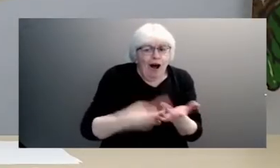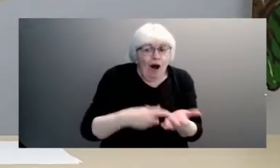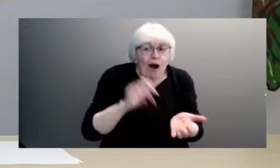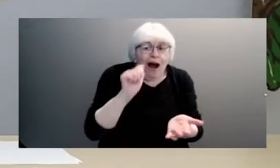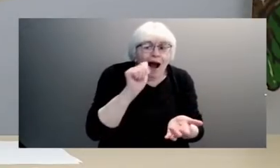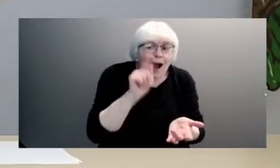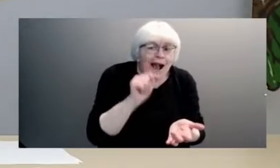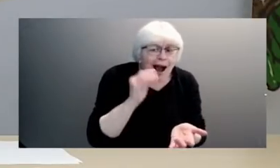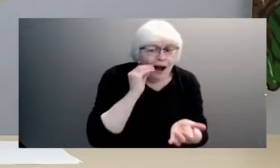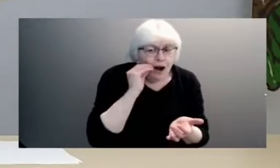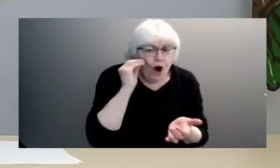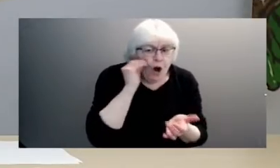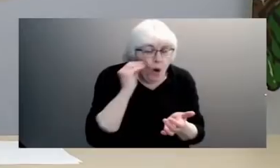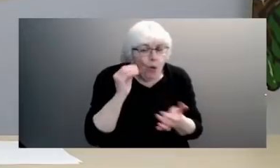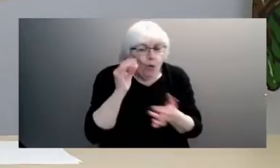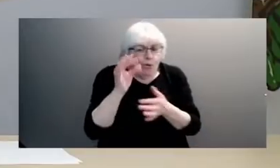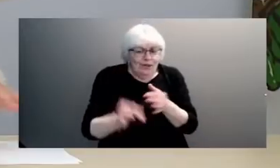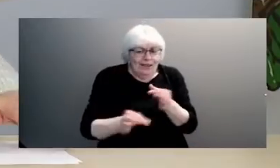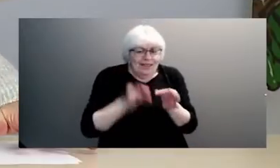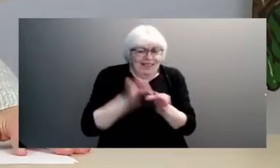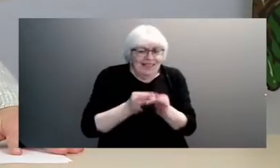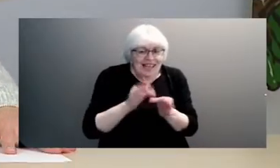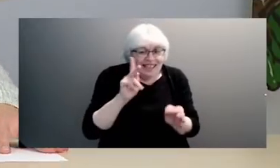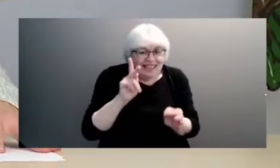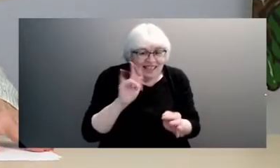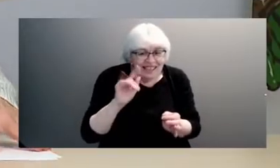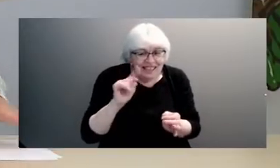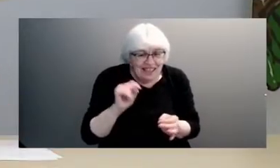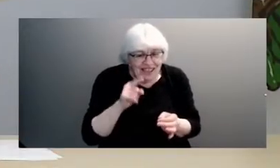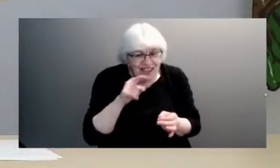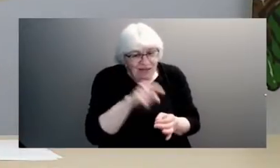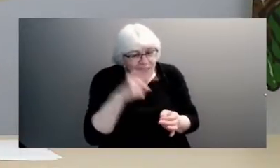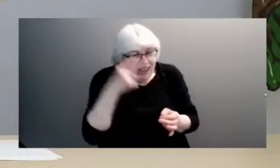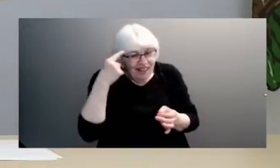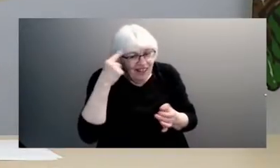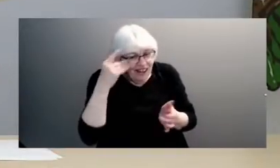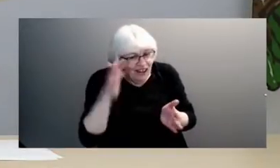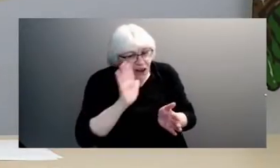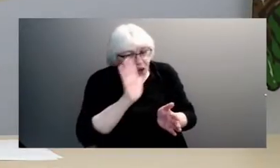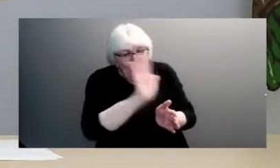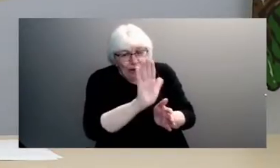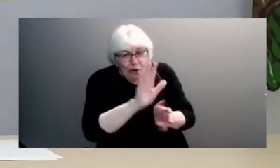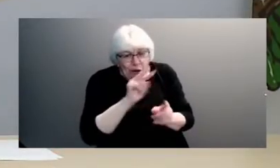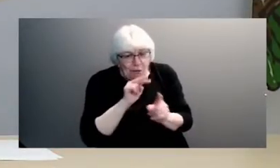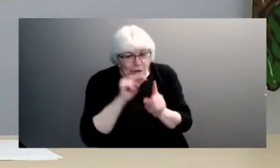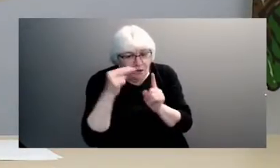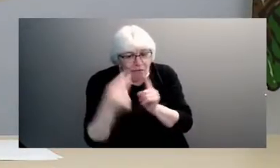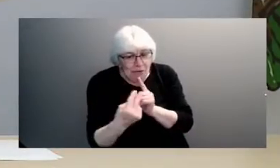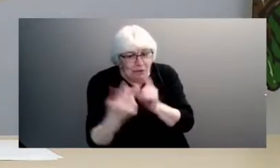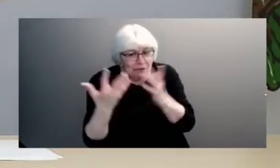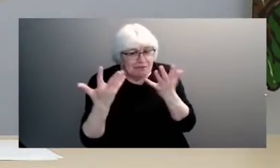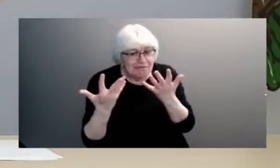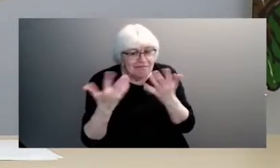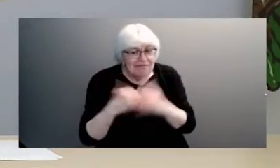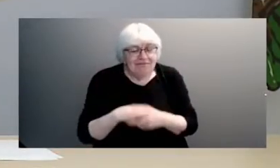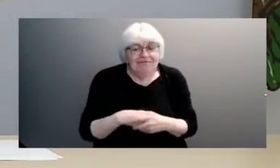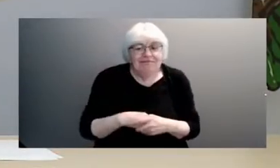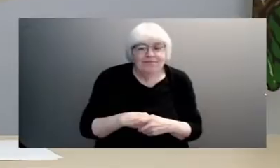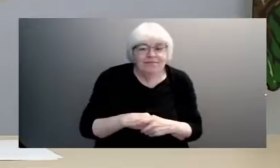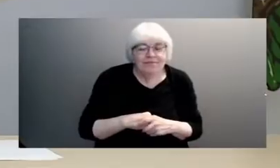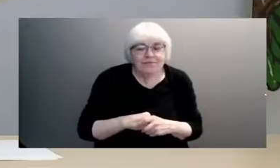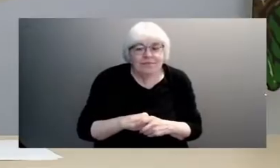One, certainly as we get more have more access, we'll make them more accessible to